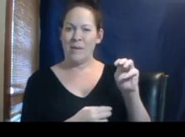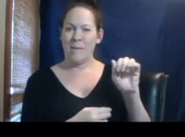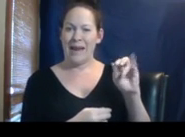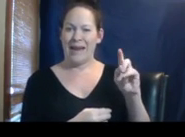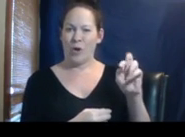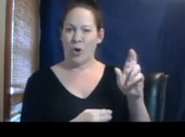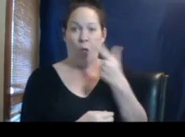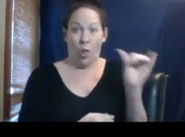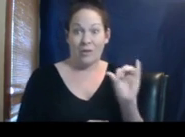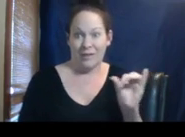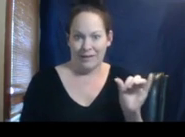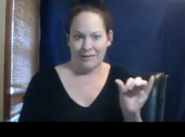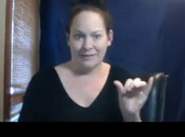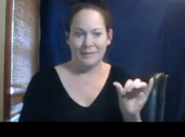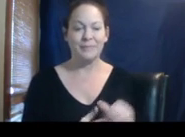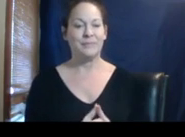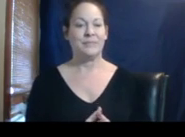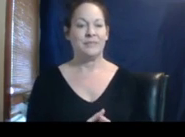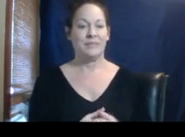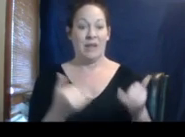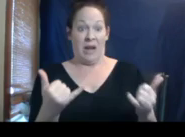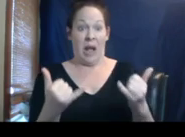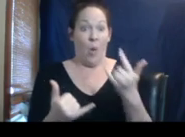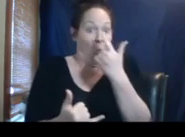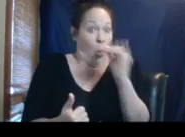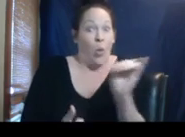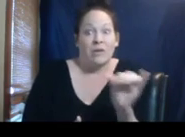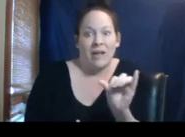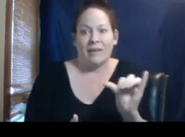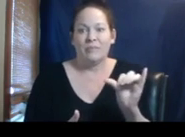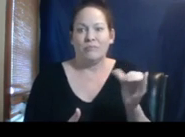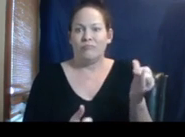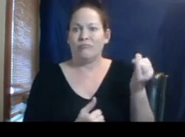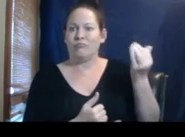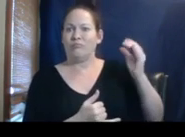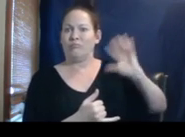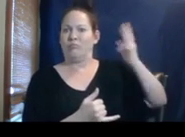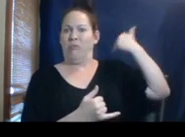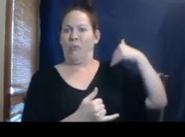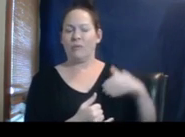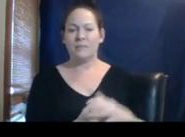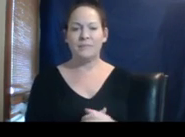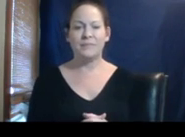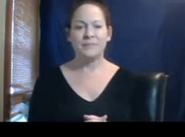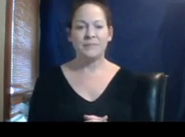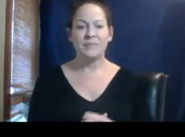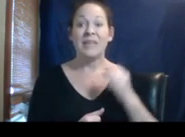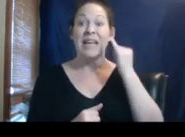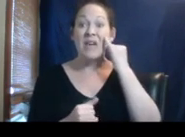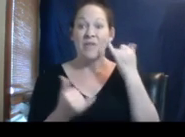across. And this should start looking like the other parts. And so if I collect like